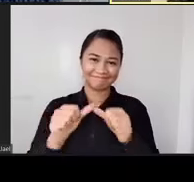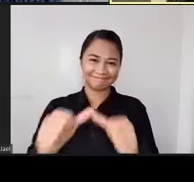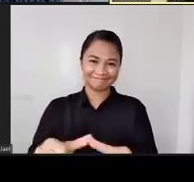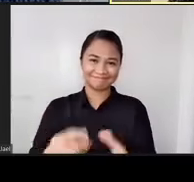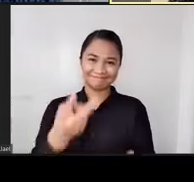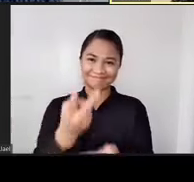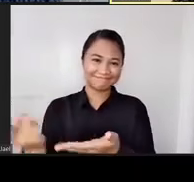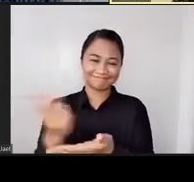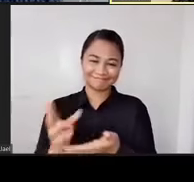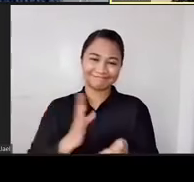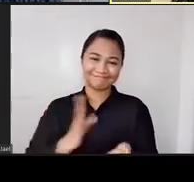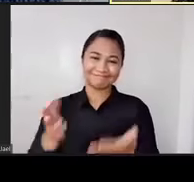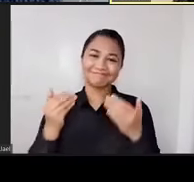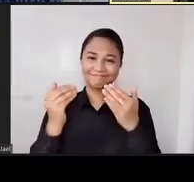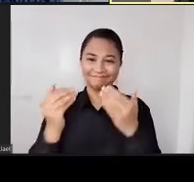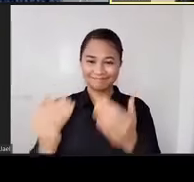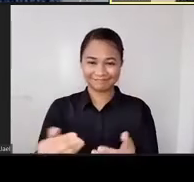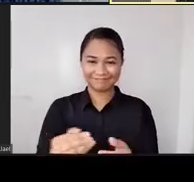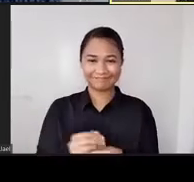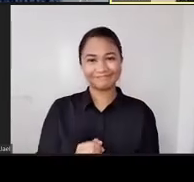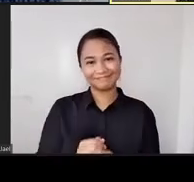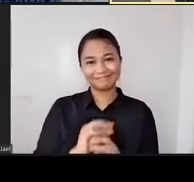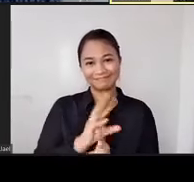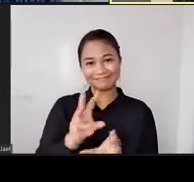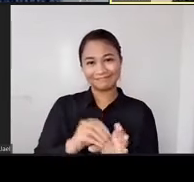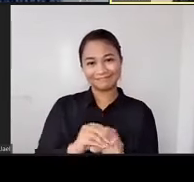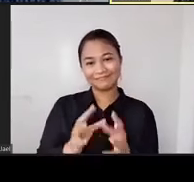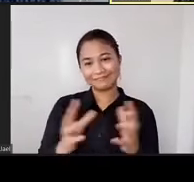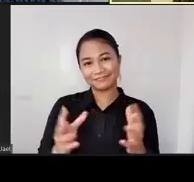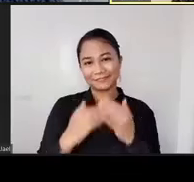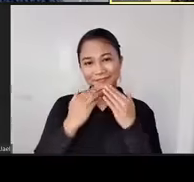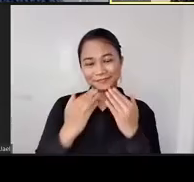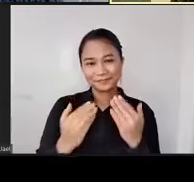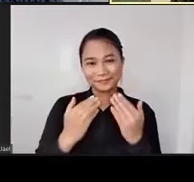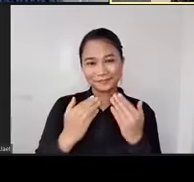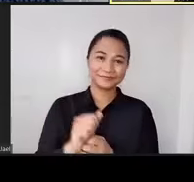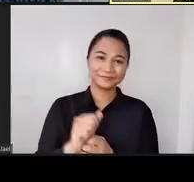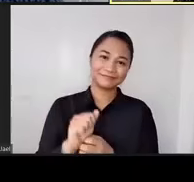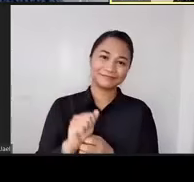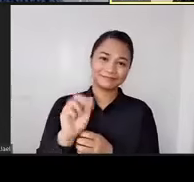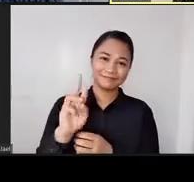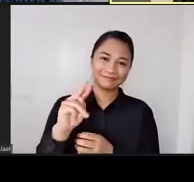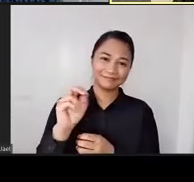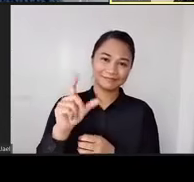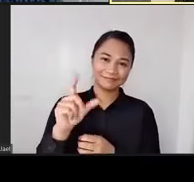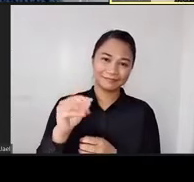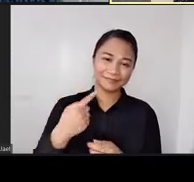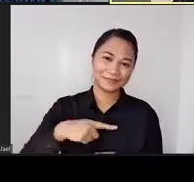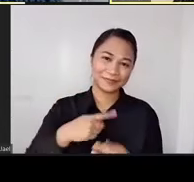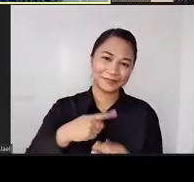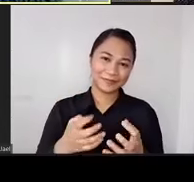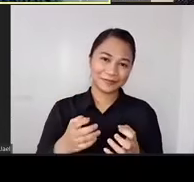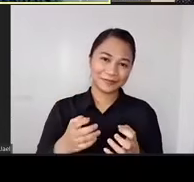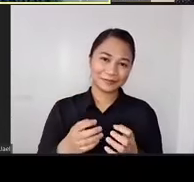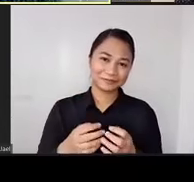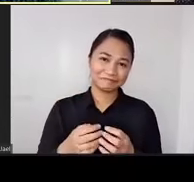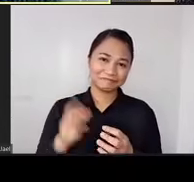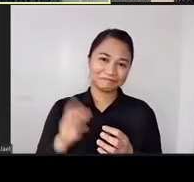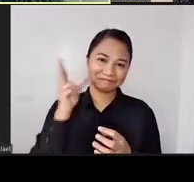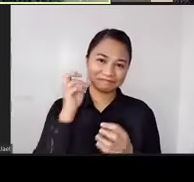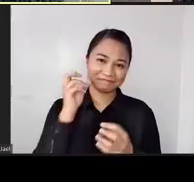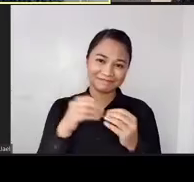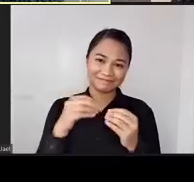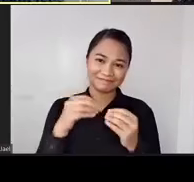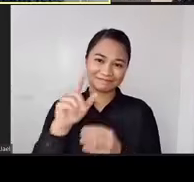hear more from you later. Thank you. And now let's move on to our last speaker, our fourth